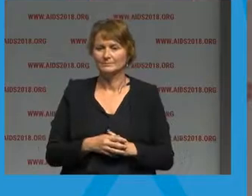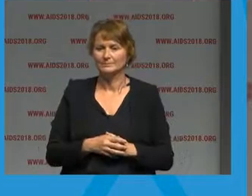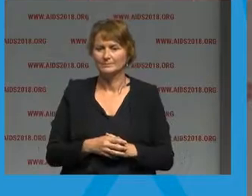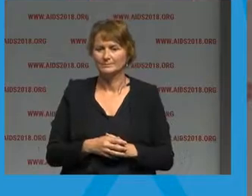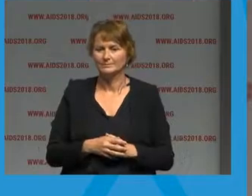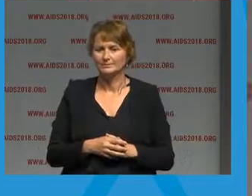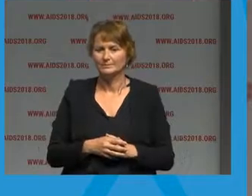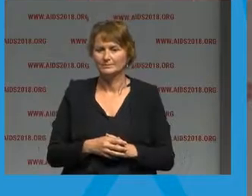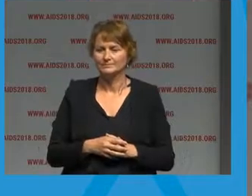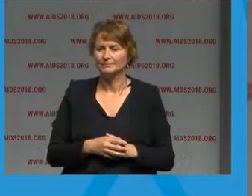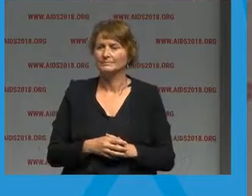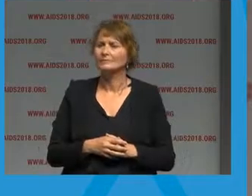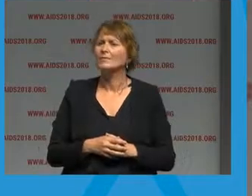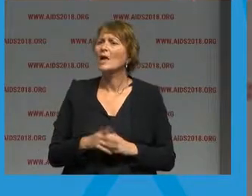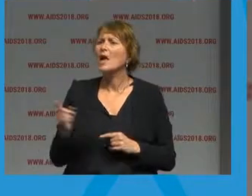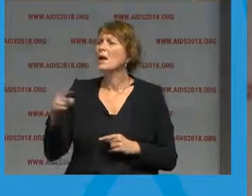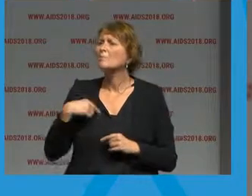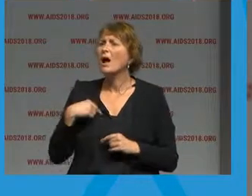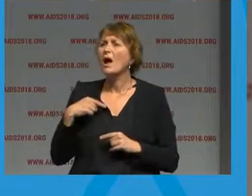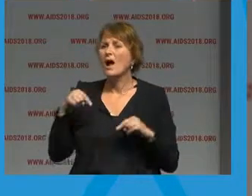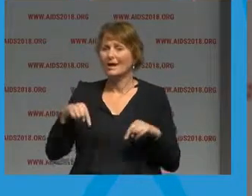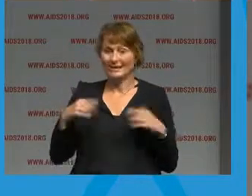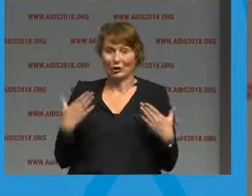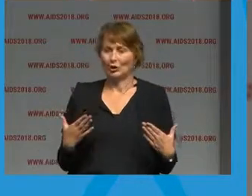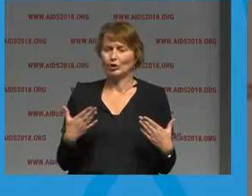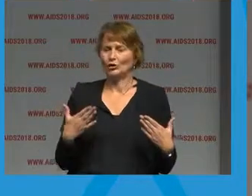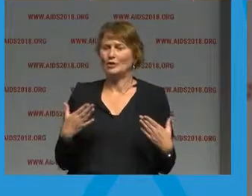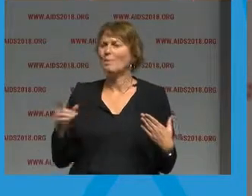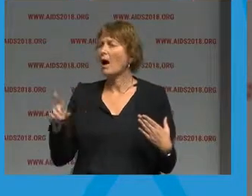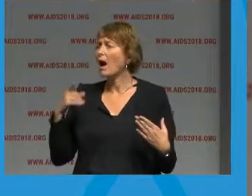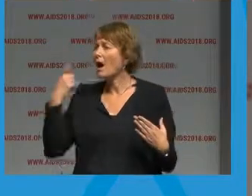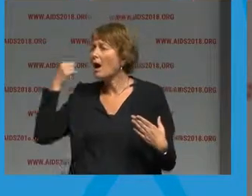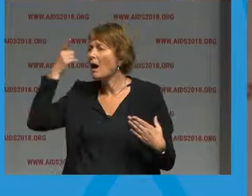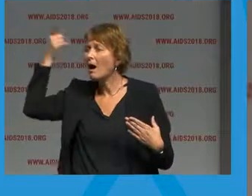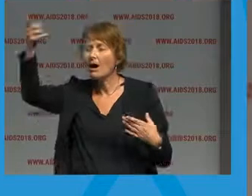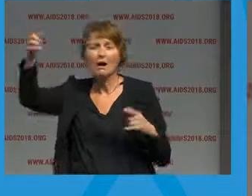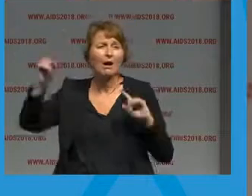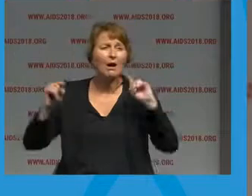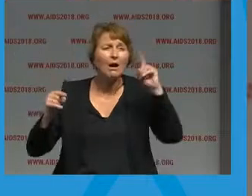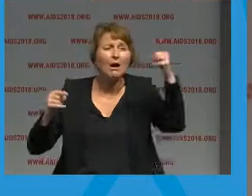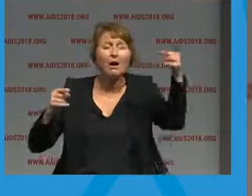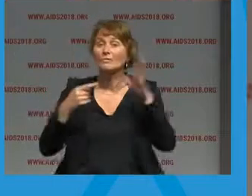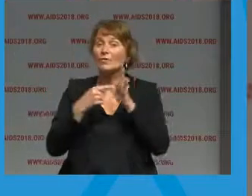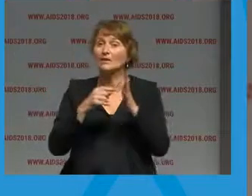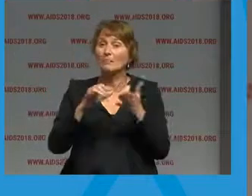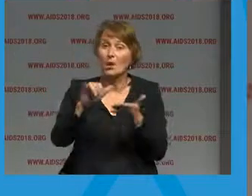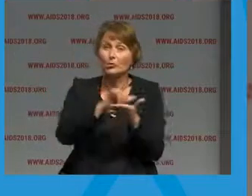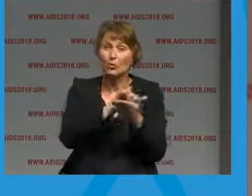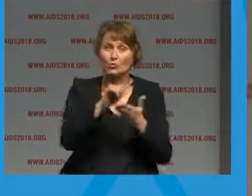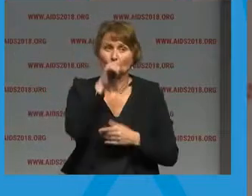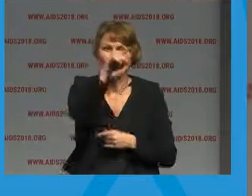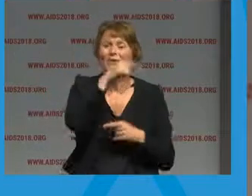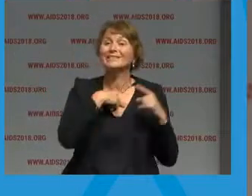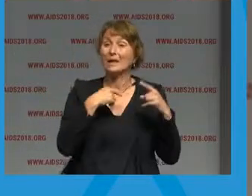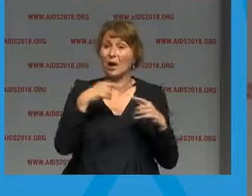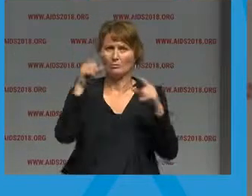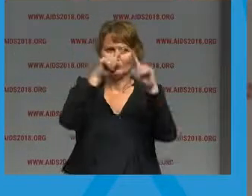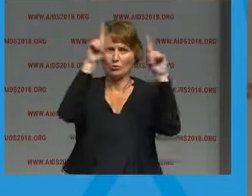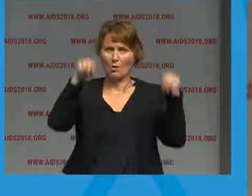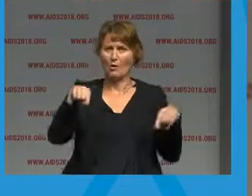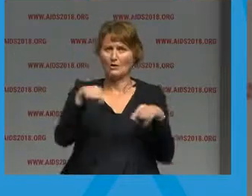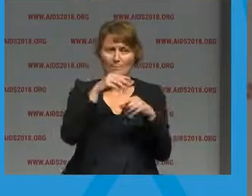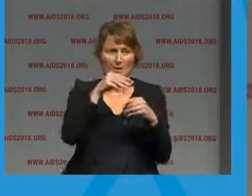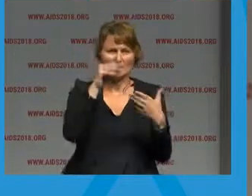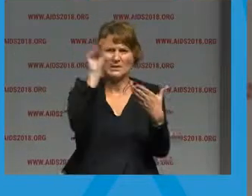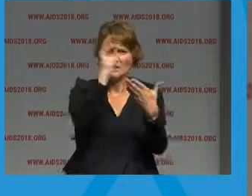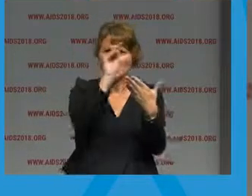But far away from all of us, from community groups in New York, a document is being negotiated that will